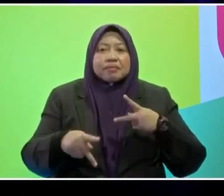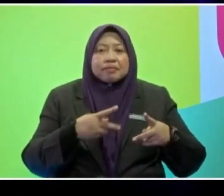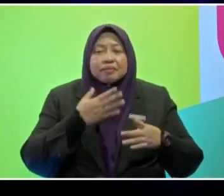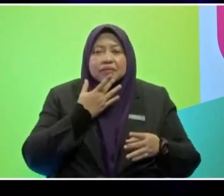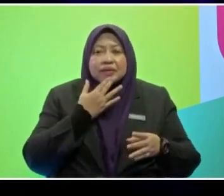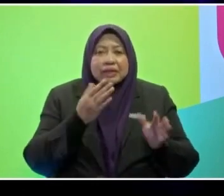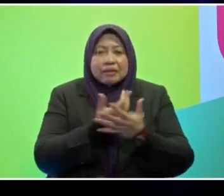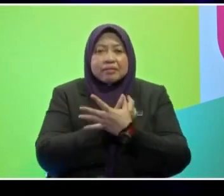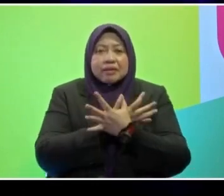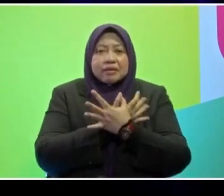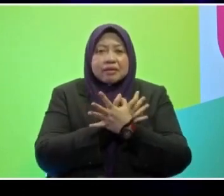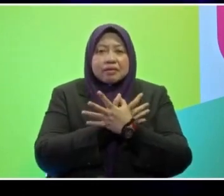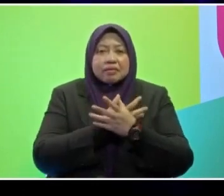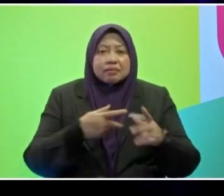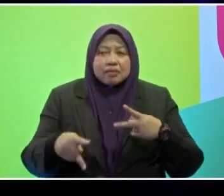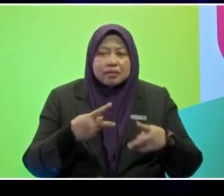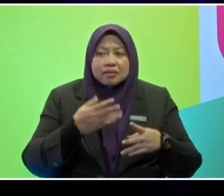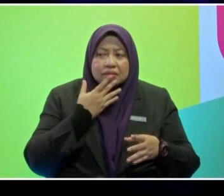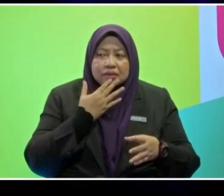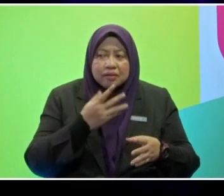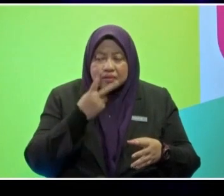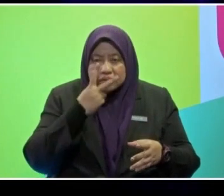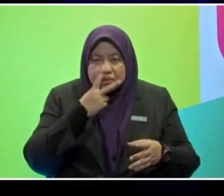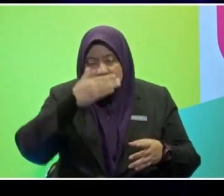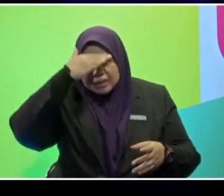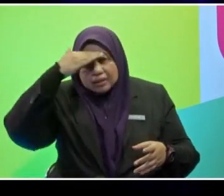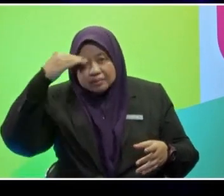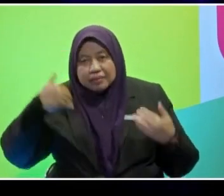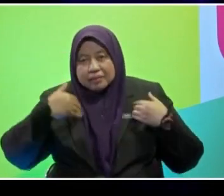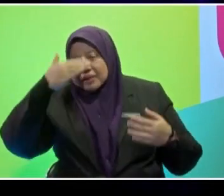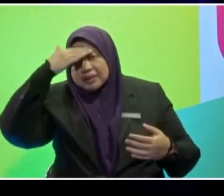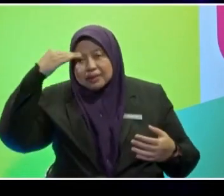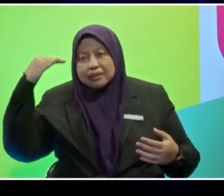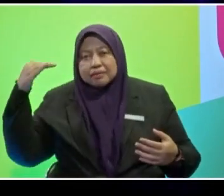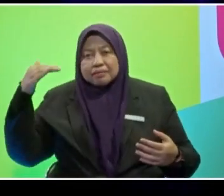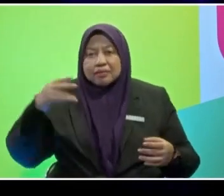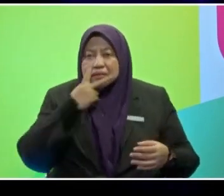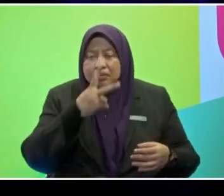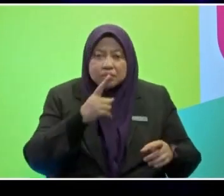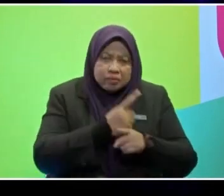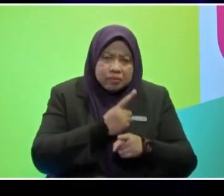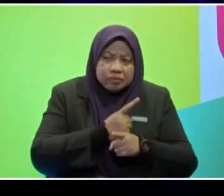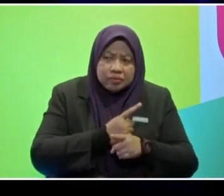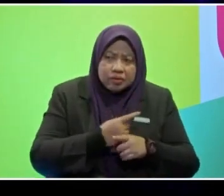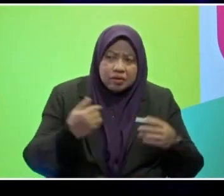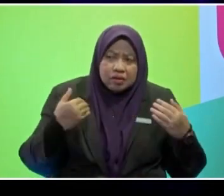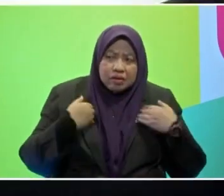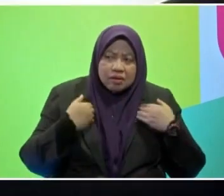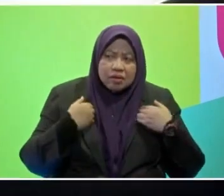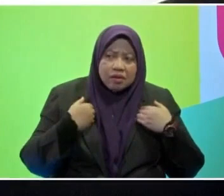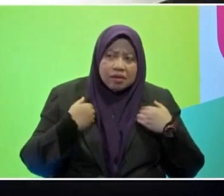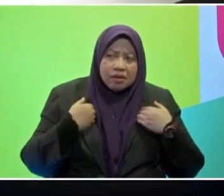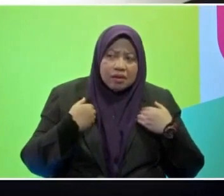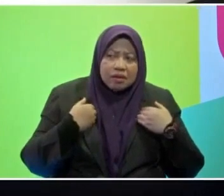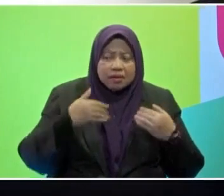See whether there is any shadows or not. Okay, pupils, let's watch carefully. Can you see any shadows